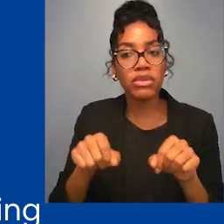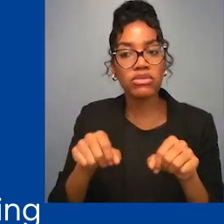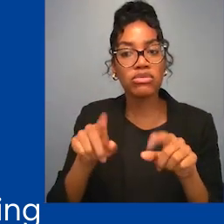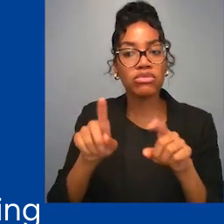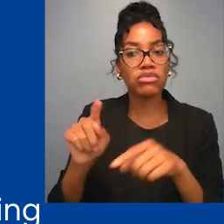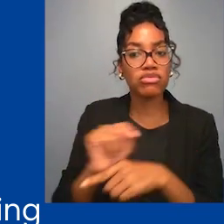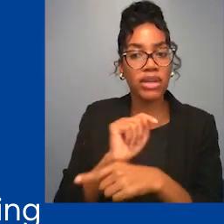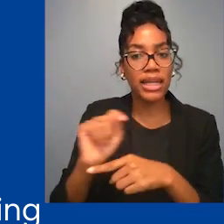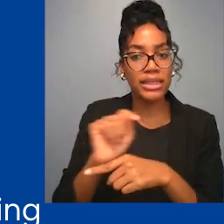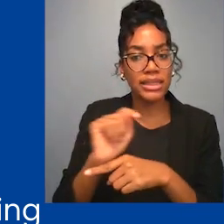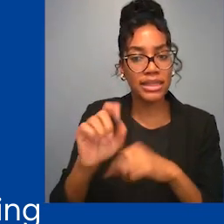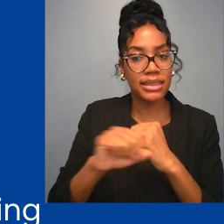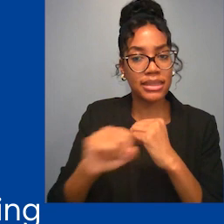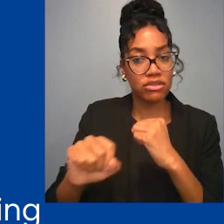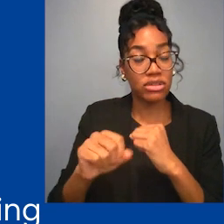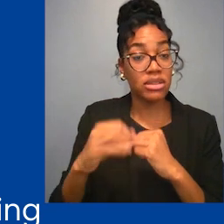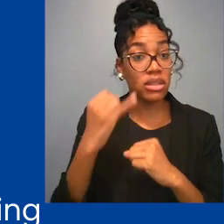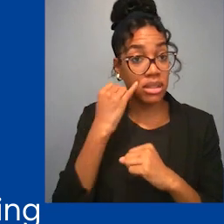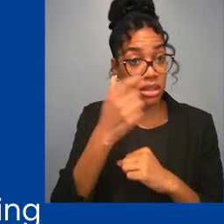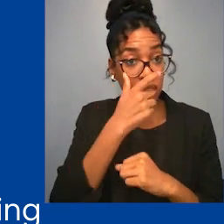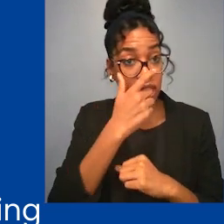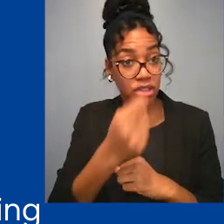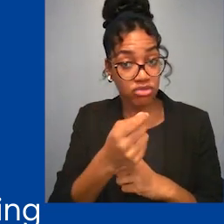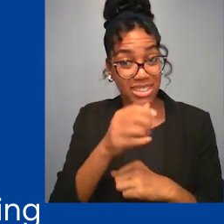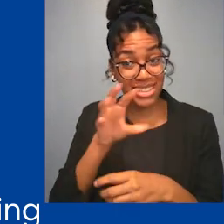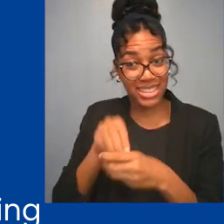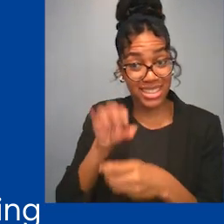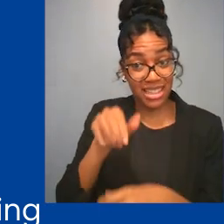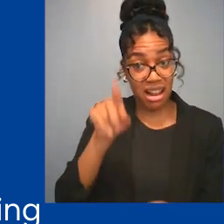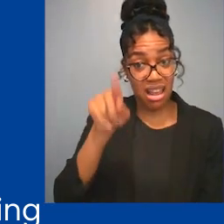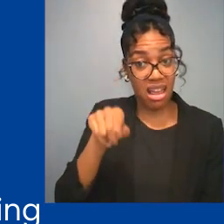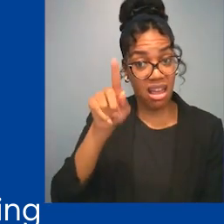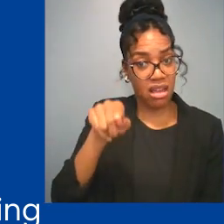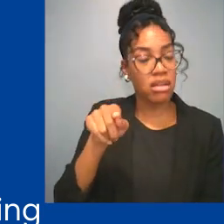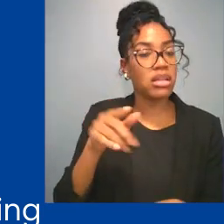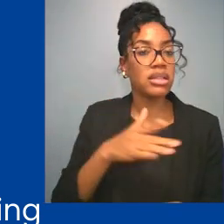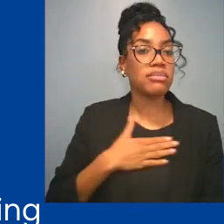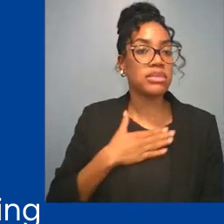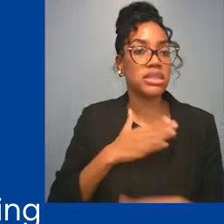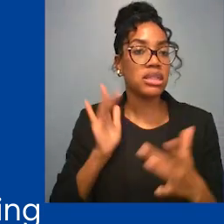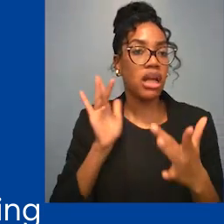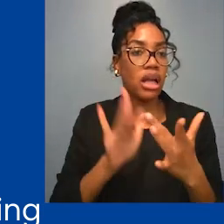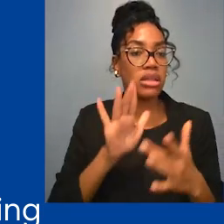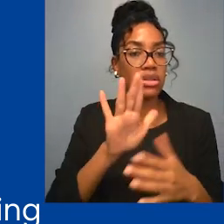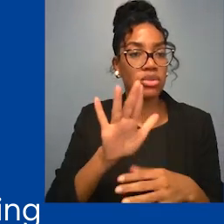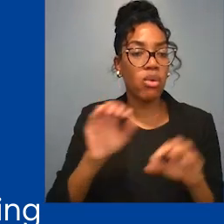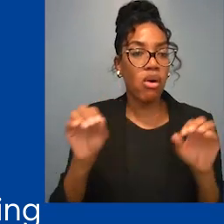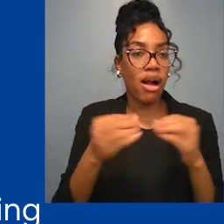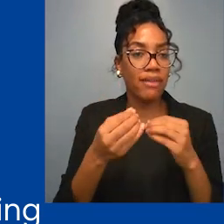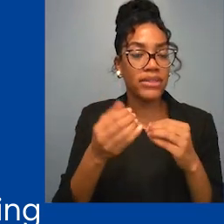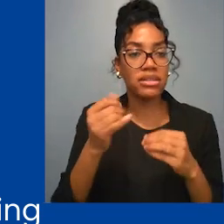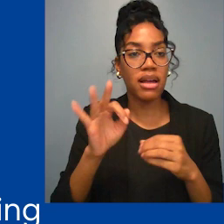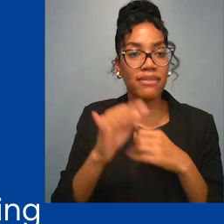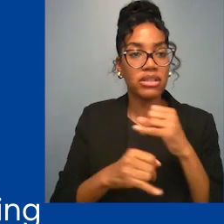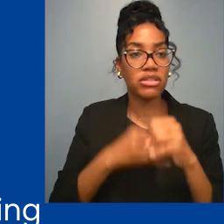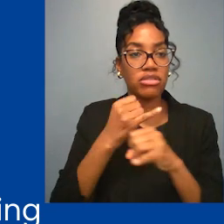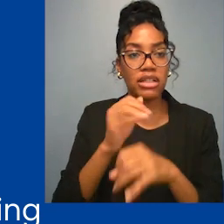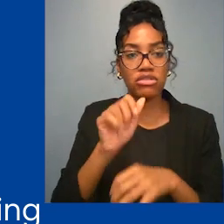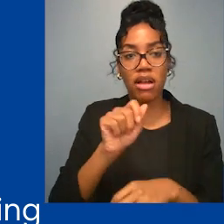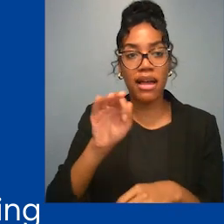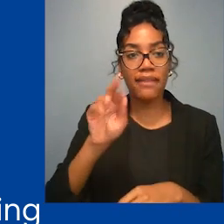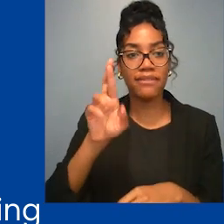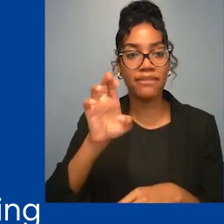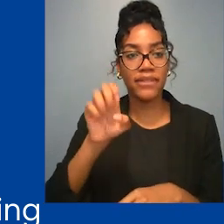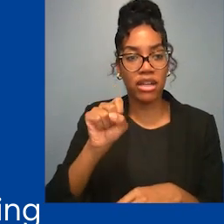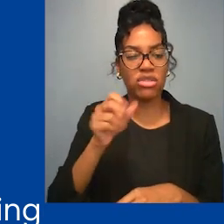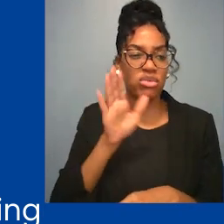fellowship, please reach out to your Office of International Affairs at your university to learn more about what paperwork and